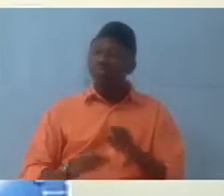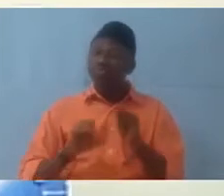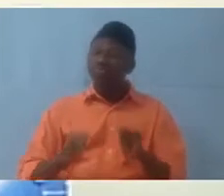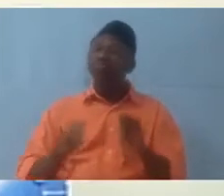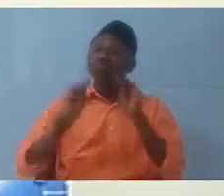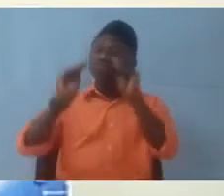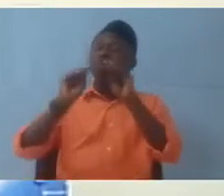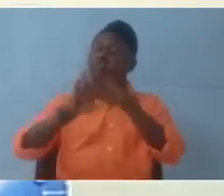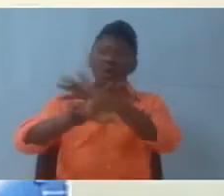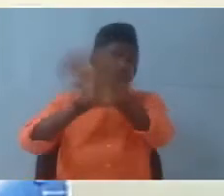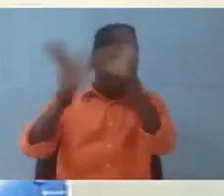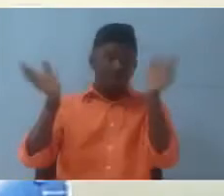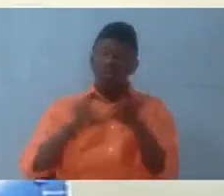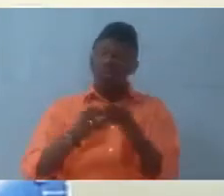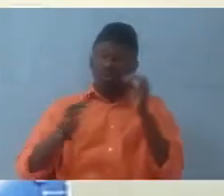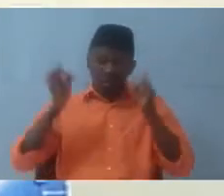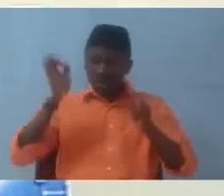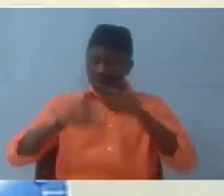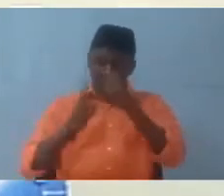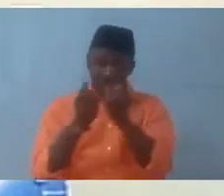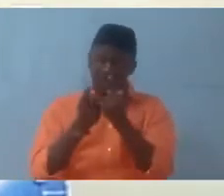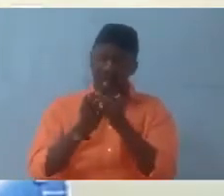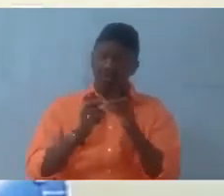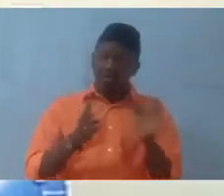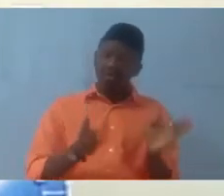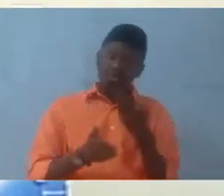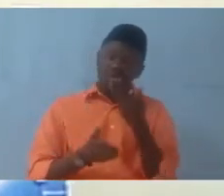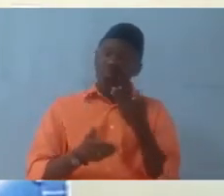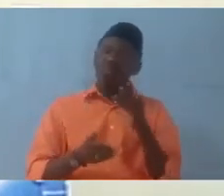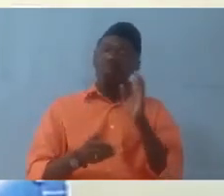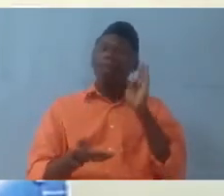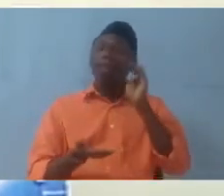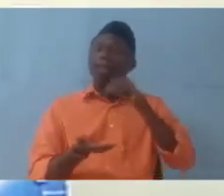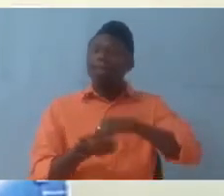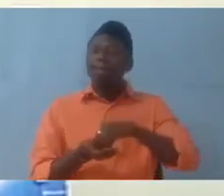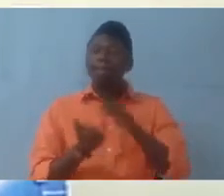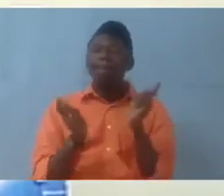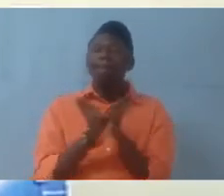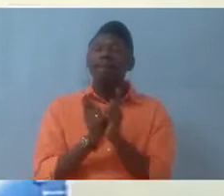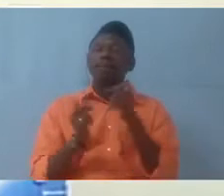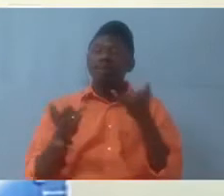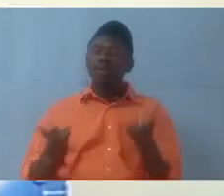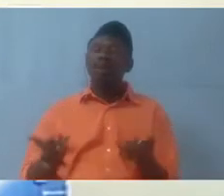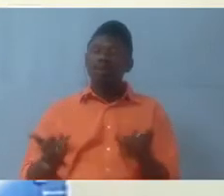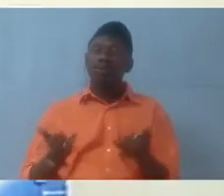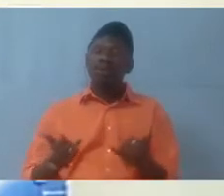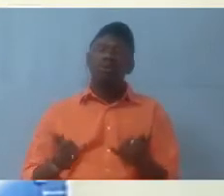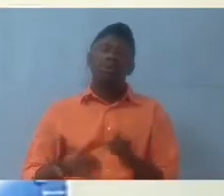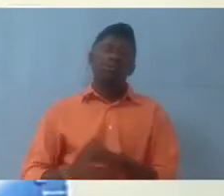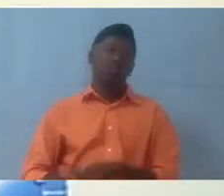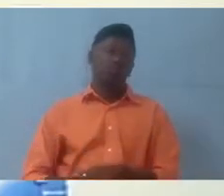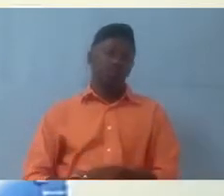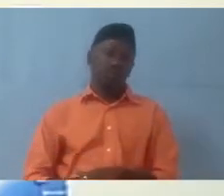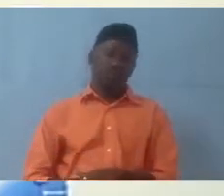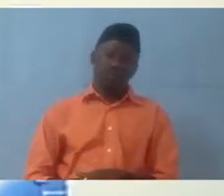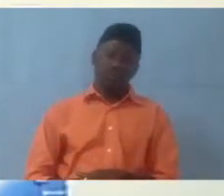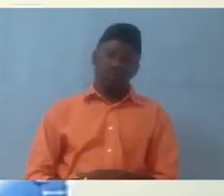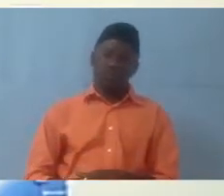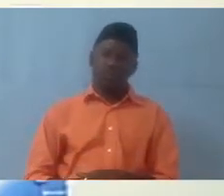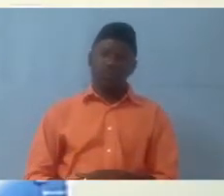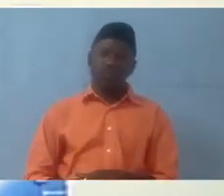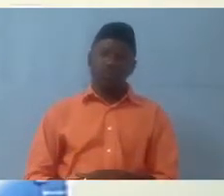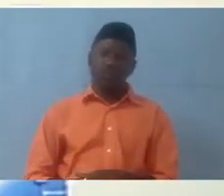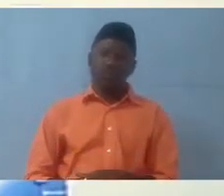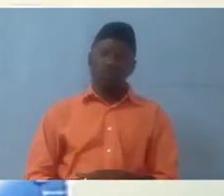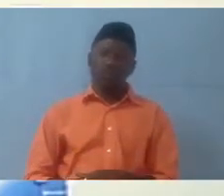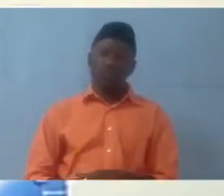cases and then go to Banjul and see him. Ci la ma wax ne ma li ne dafa jampa lol CJ mu ne dal fokk si nga toxal nak sa yep dal di dem fekki